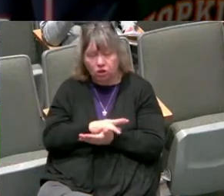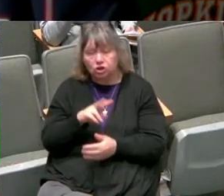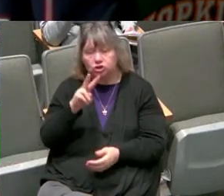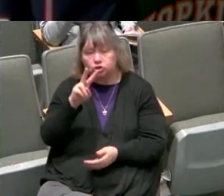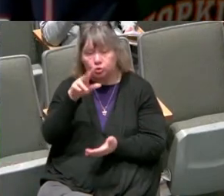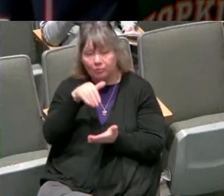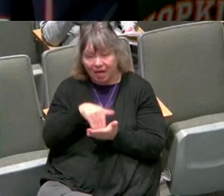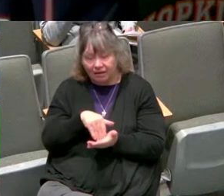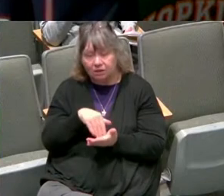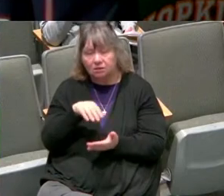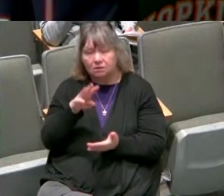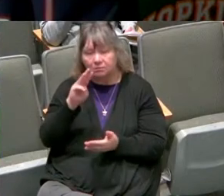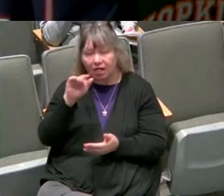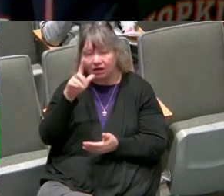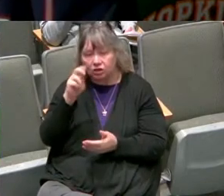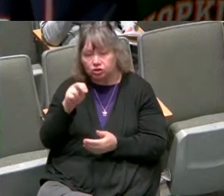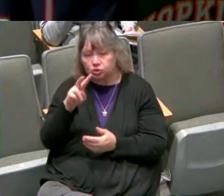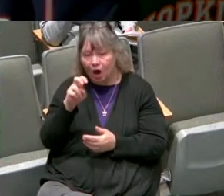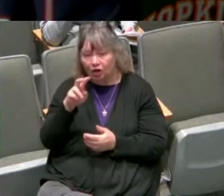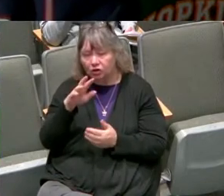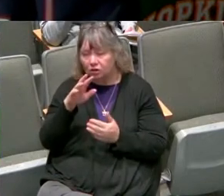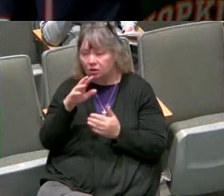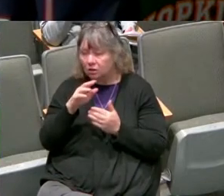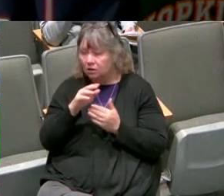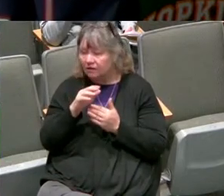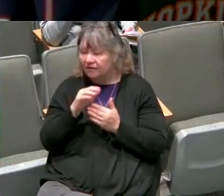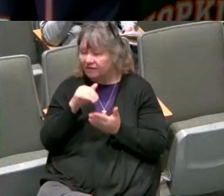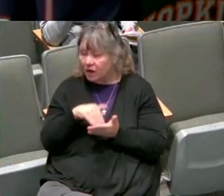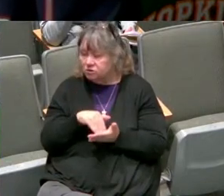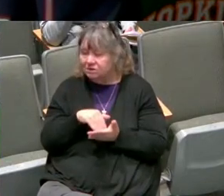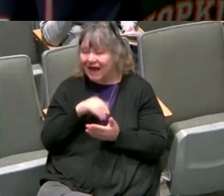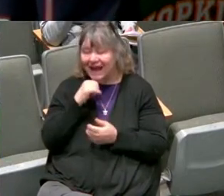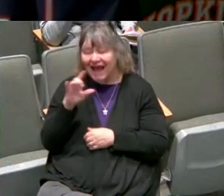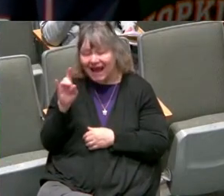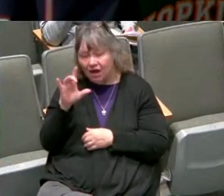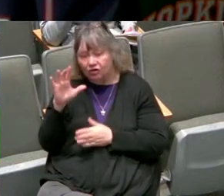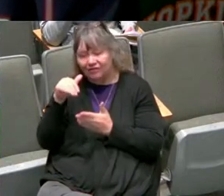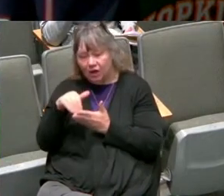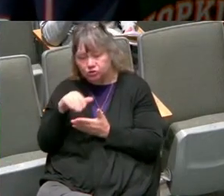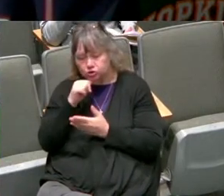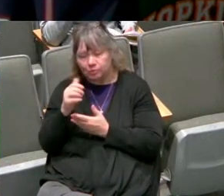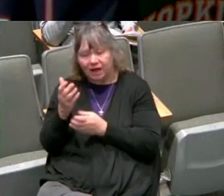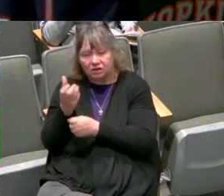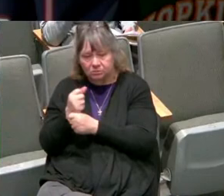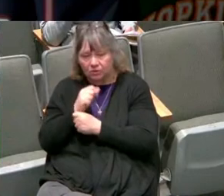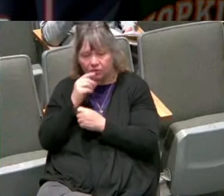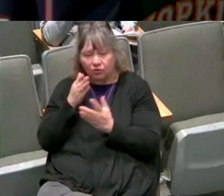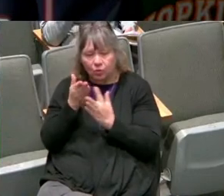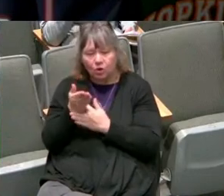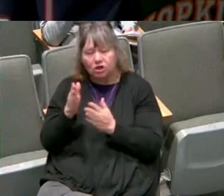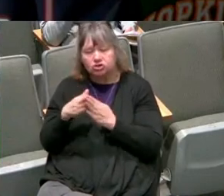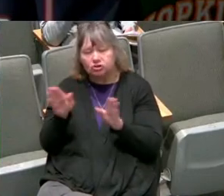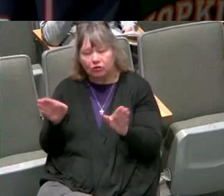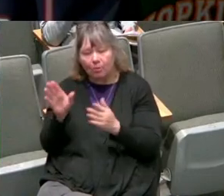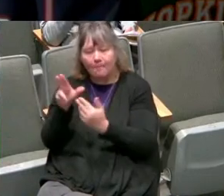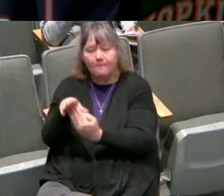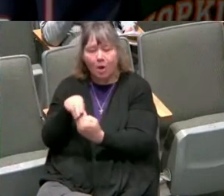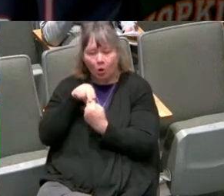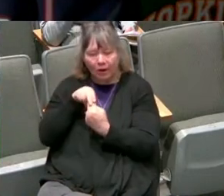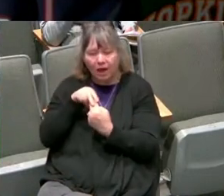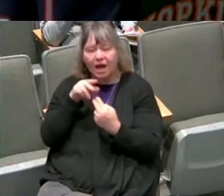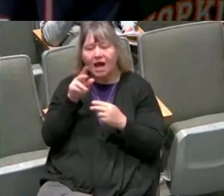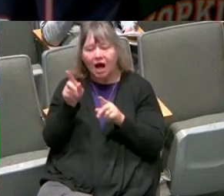million two hundred thousand dollars to come from the school stabilization fund and eight hundred thousand dollars to be obtained through General obligation borrowing